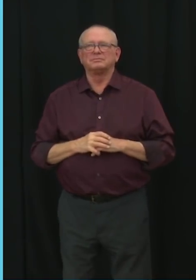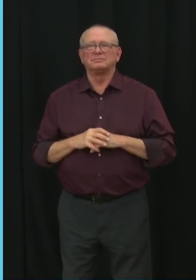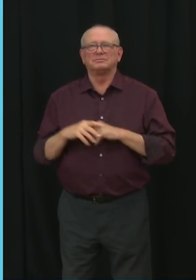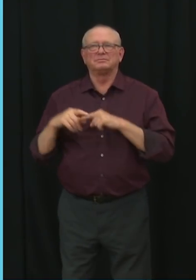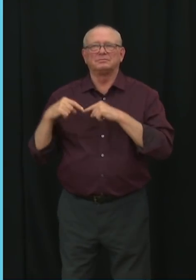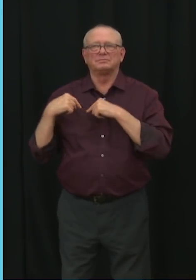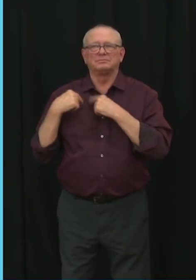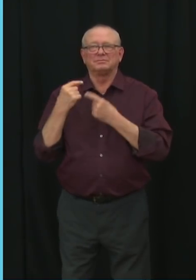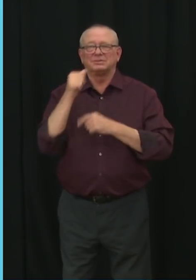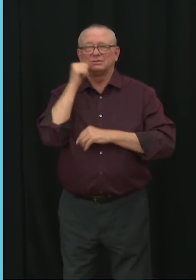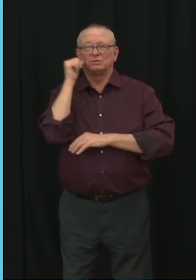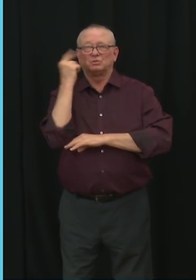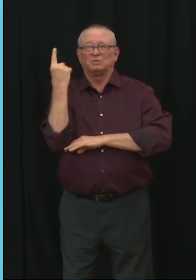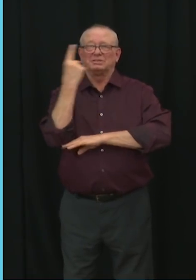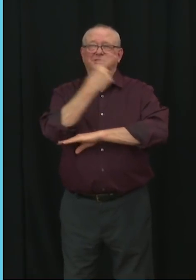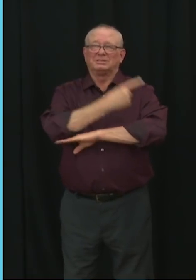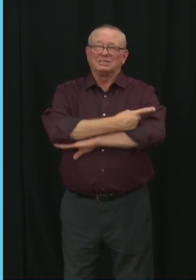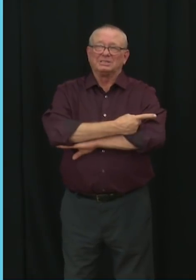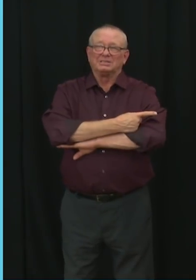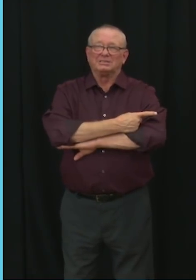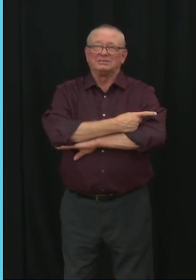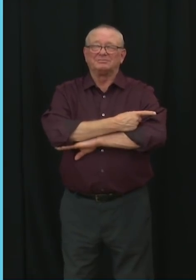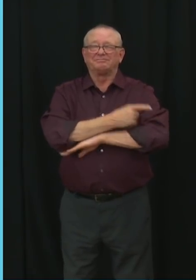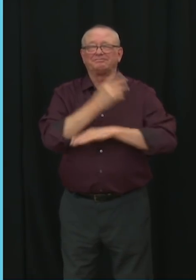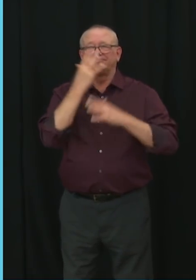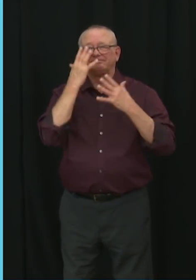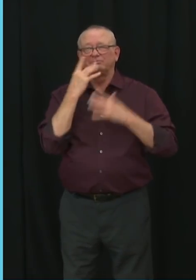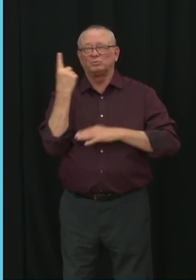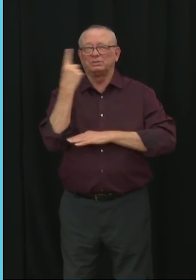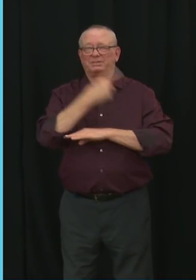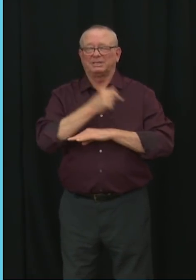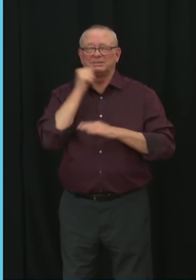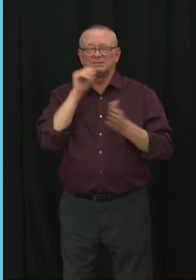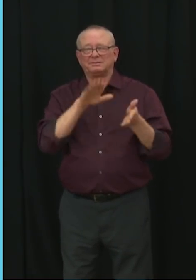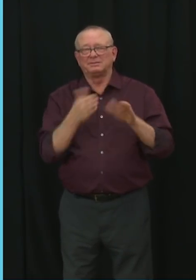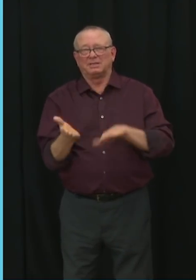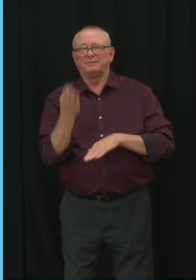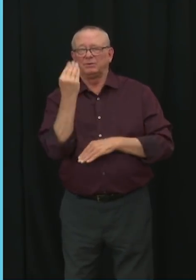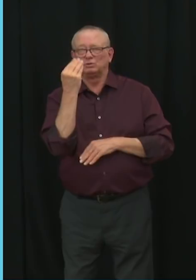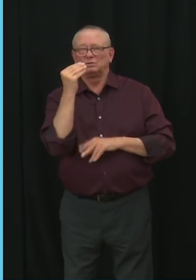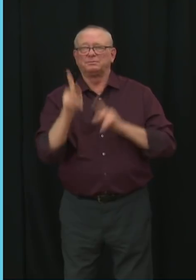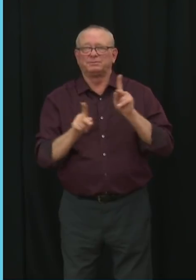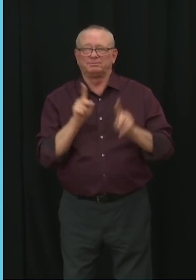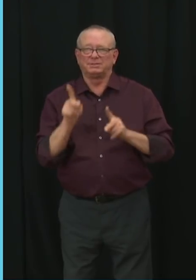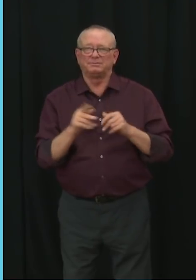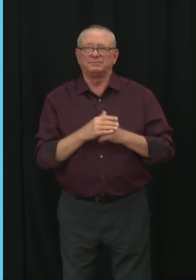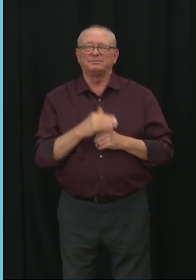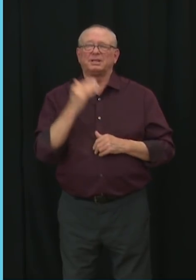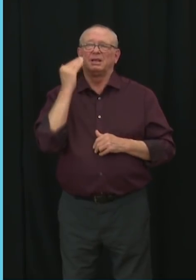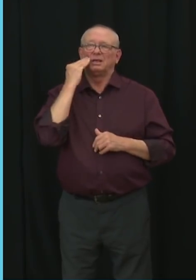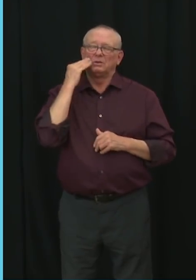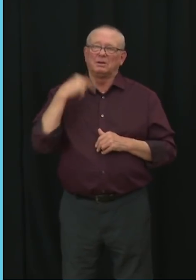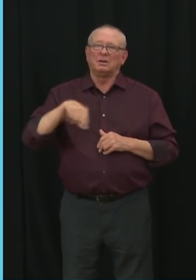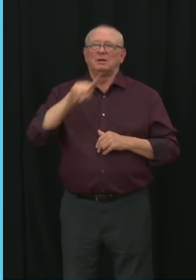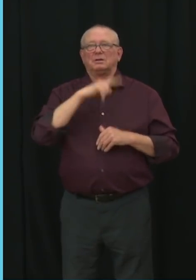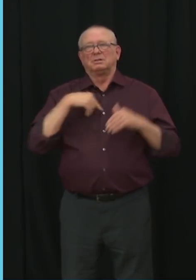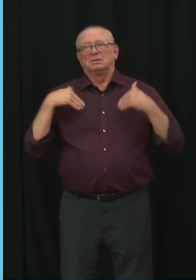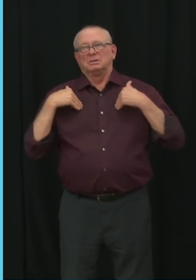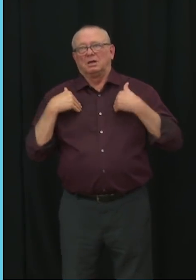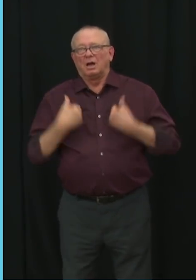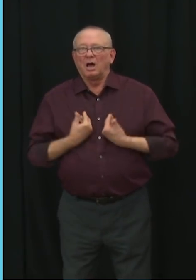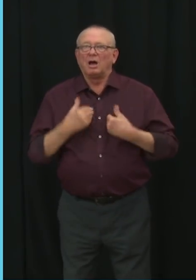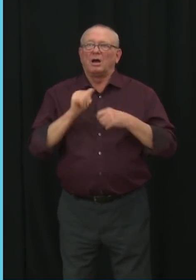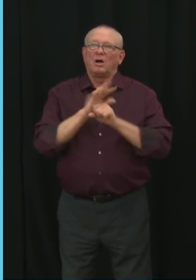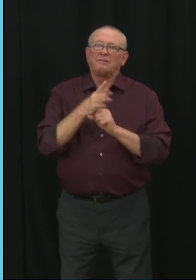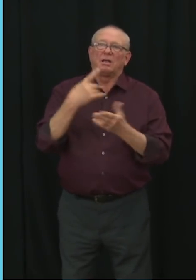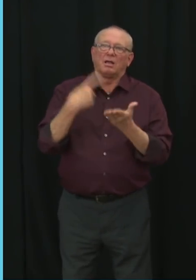about COVID, the reality is that it continues to cause severe outcomes, and it is important that we factor this into our daily